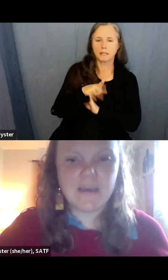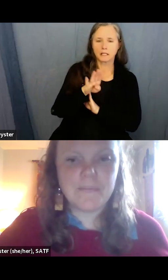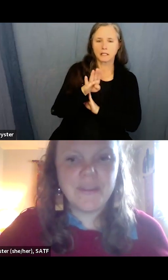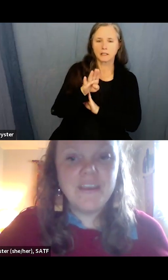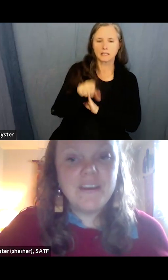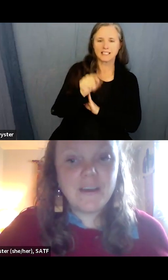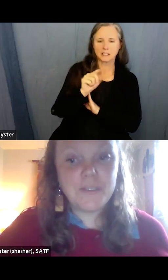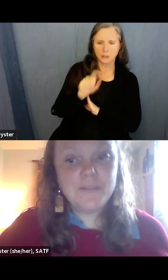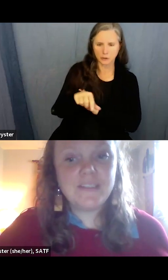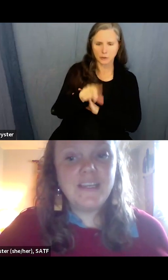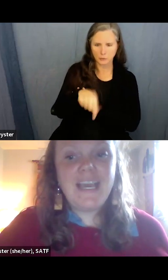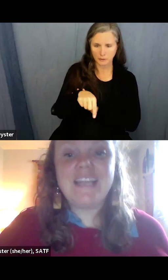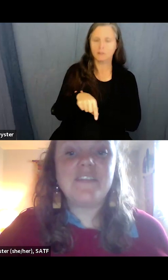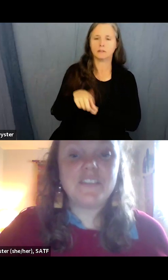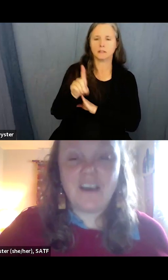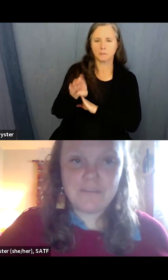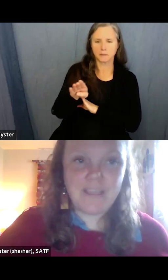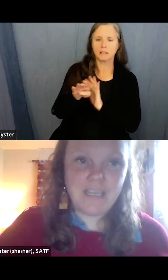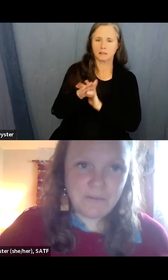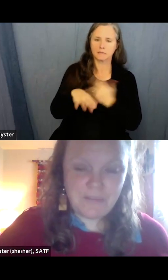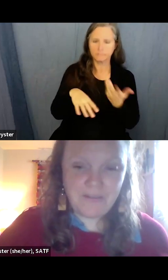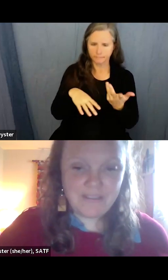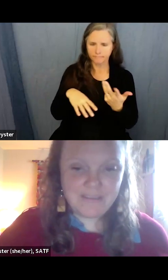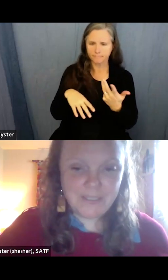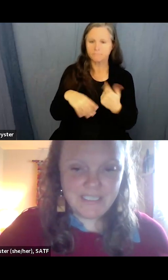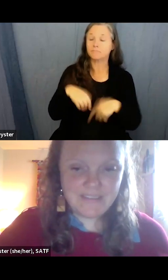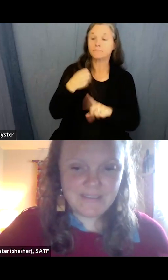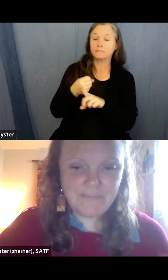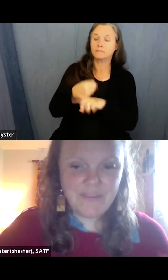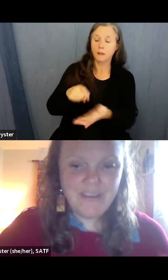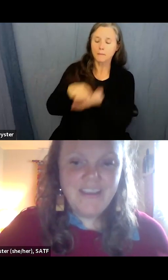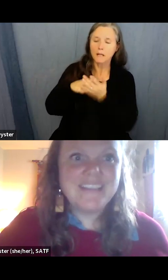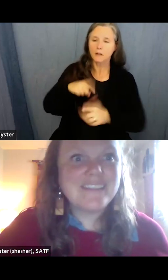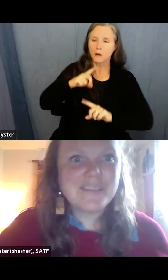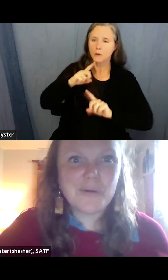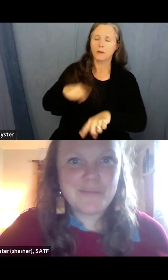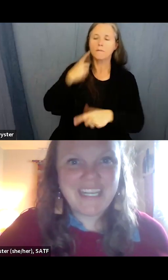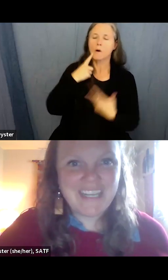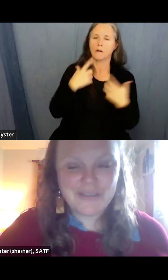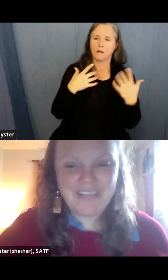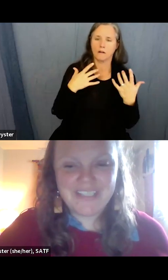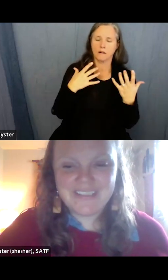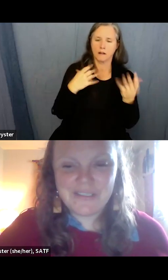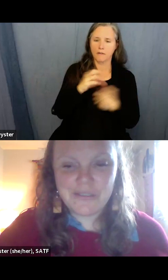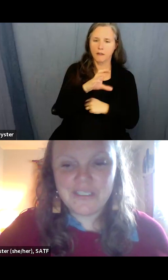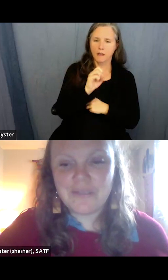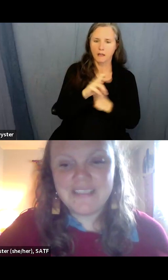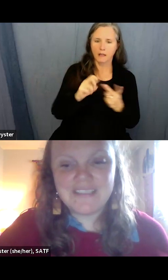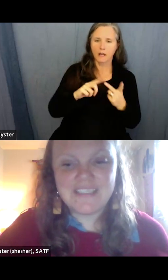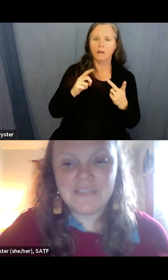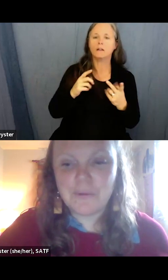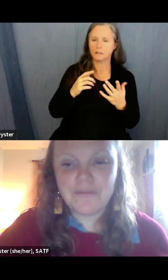experienced abuse had never talked with anyone about their experience. This is supported by national evidence too.